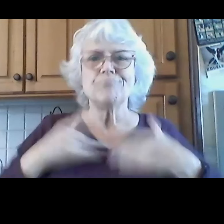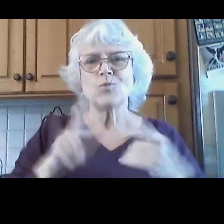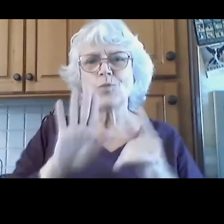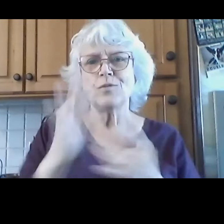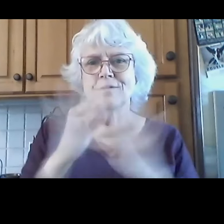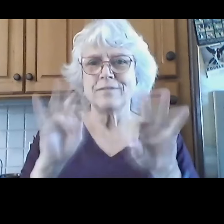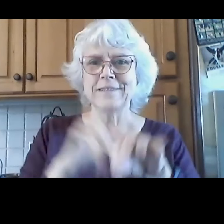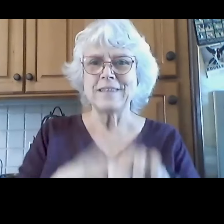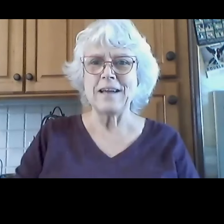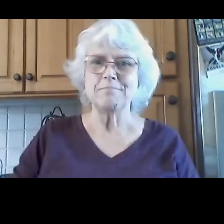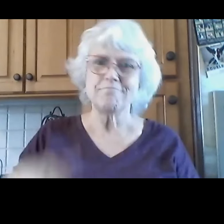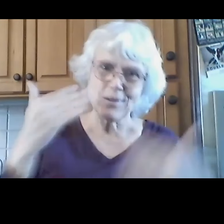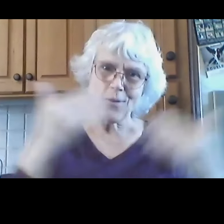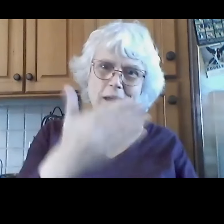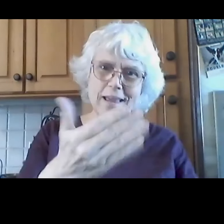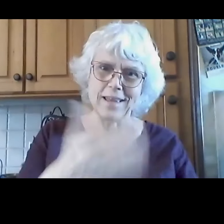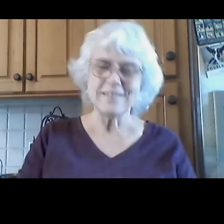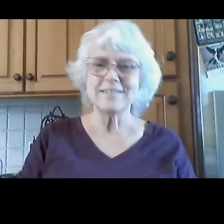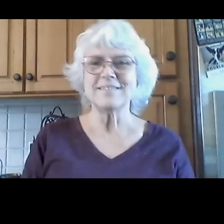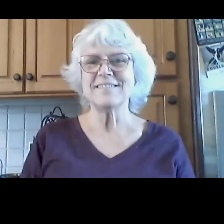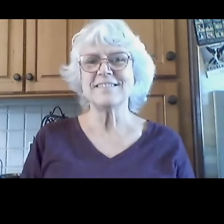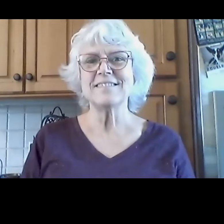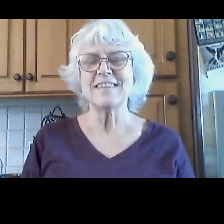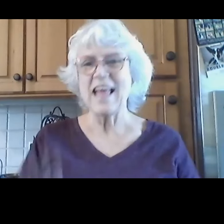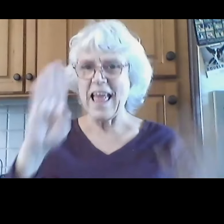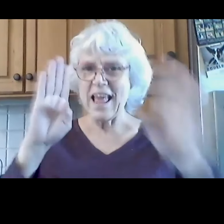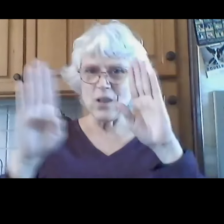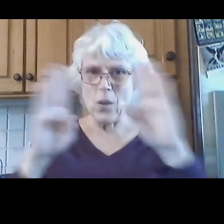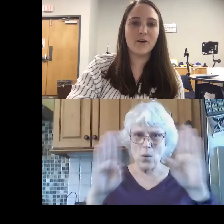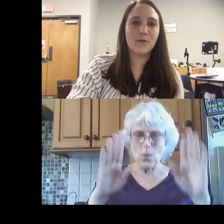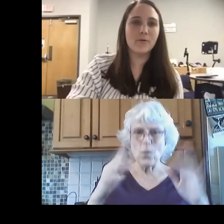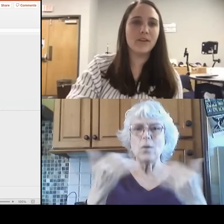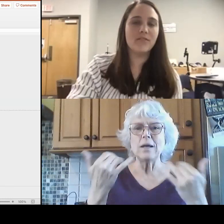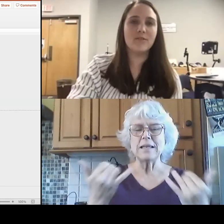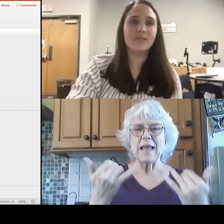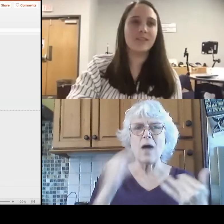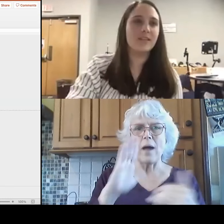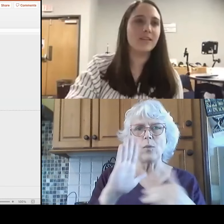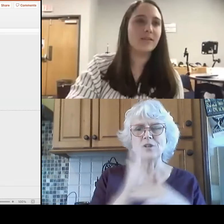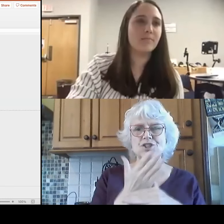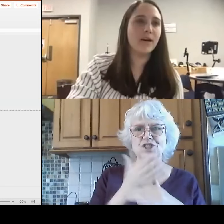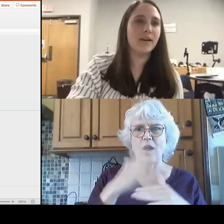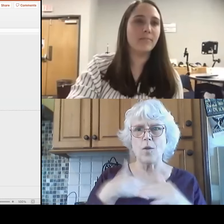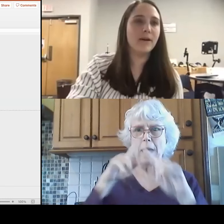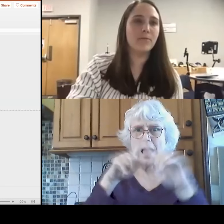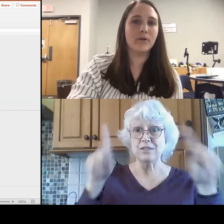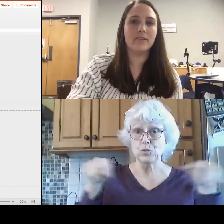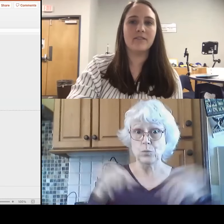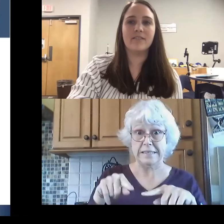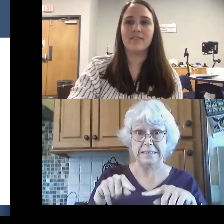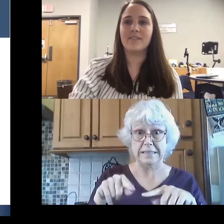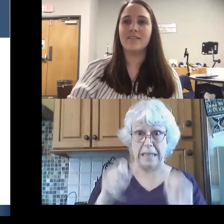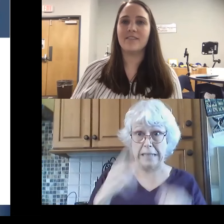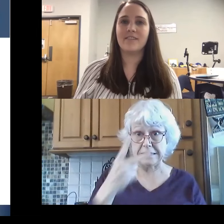Hey everyone I am gonna share my screen. Let me know if you see my PowerPoint.